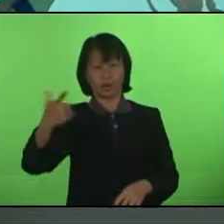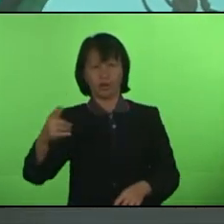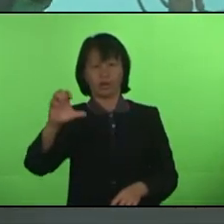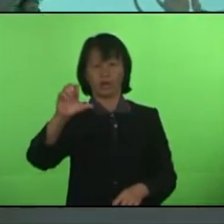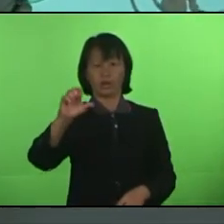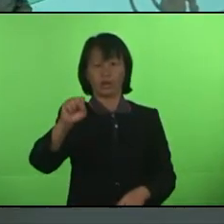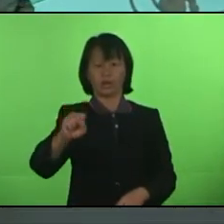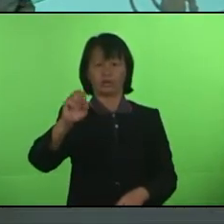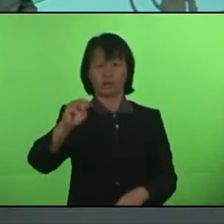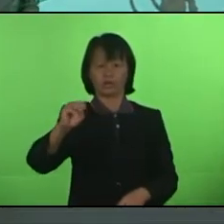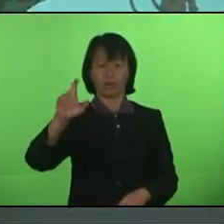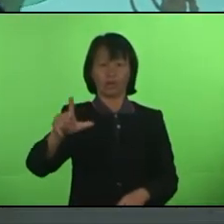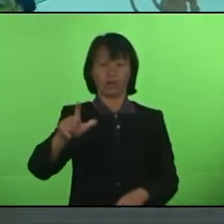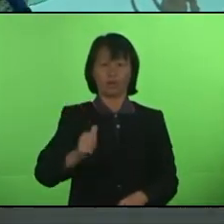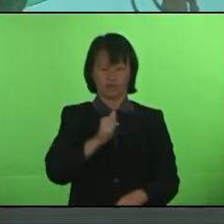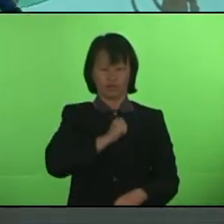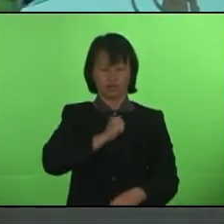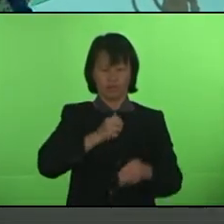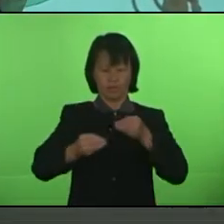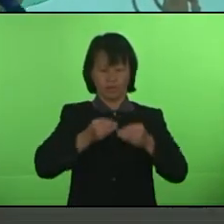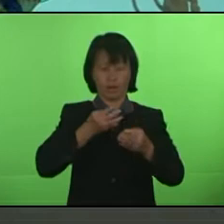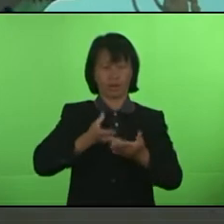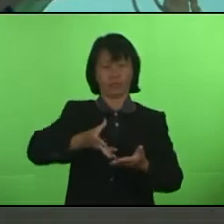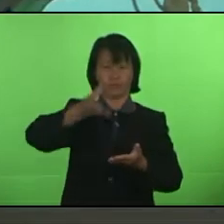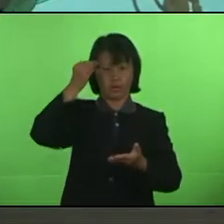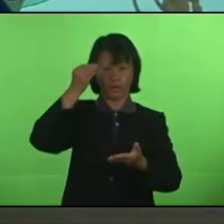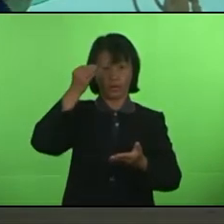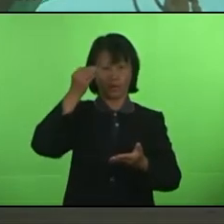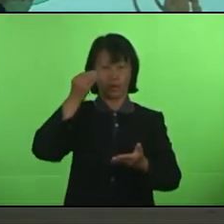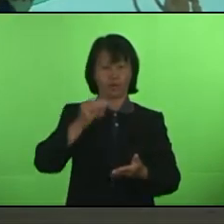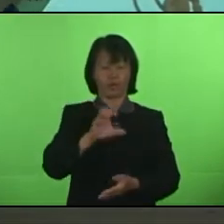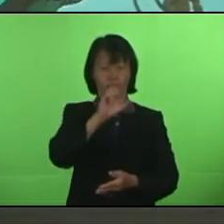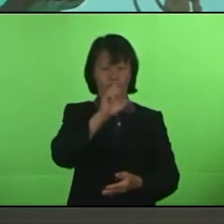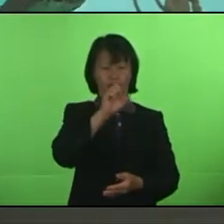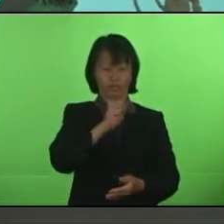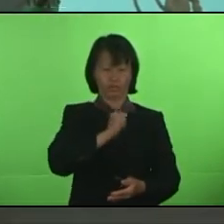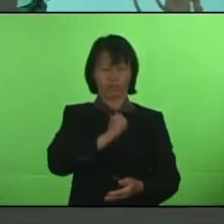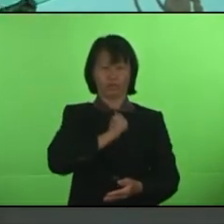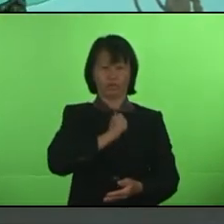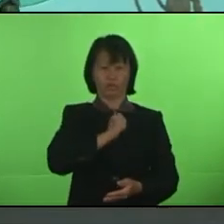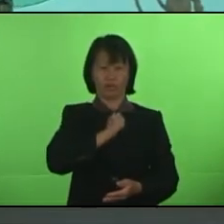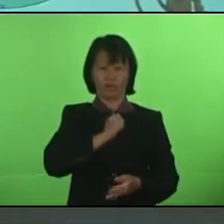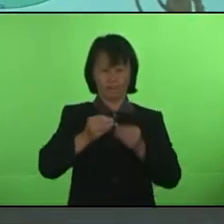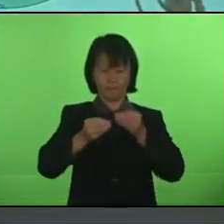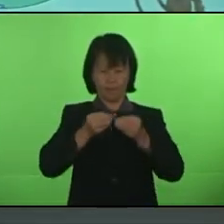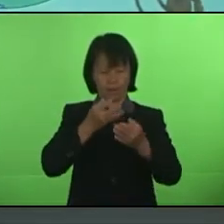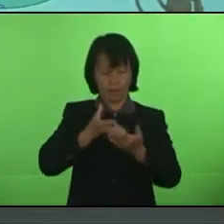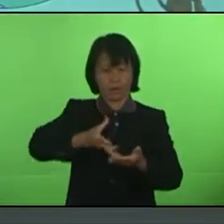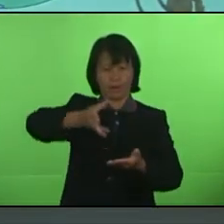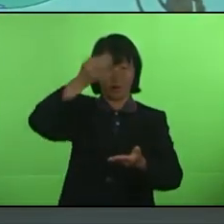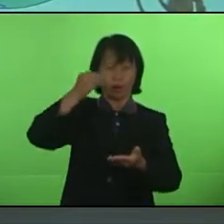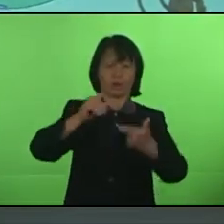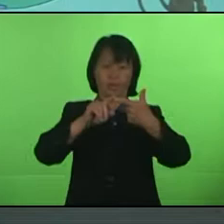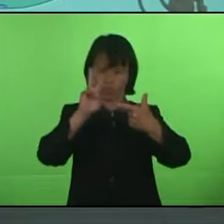or self-managed learning. Now, as the word implies, self-managed. So here you have